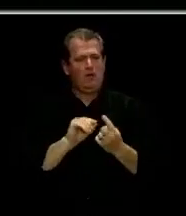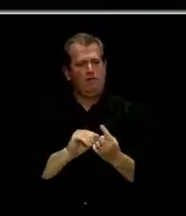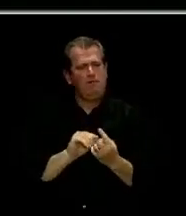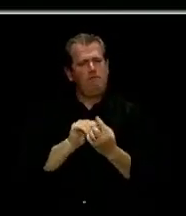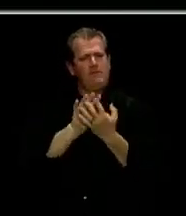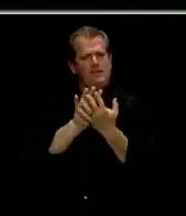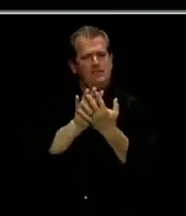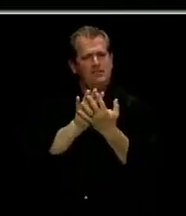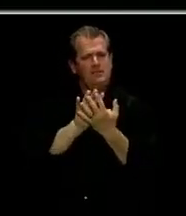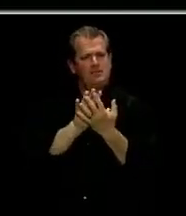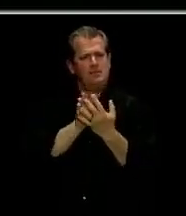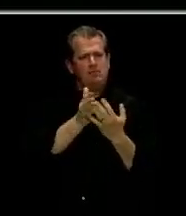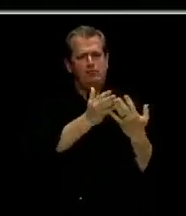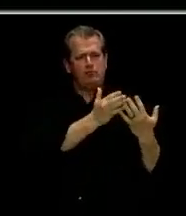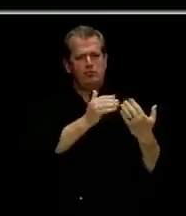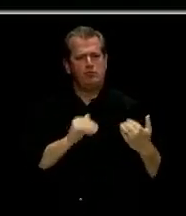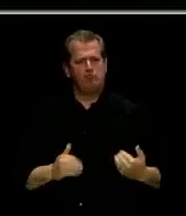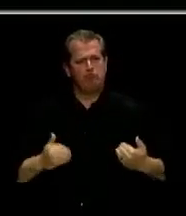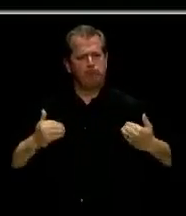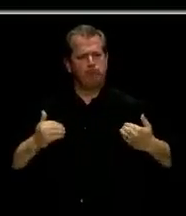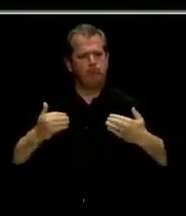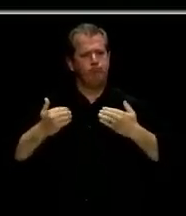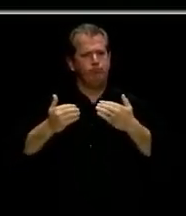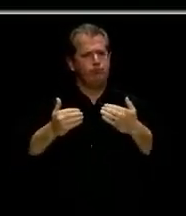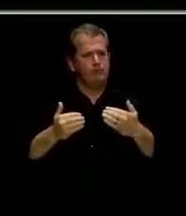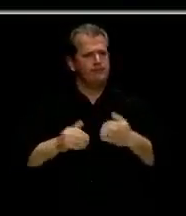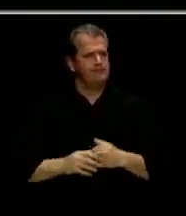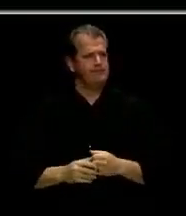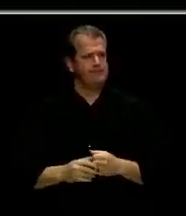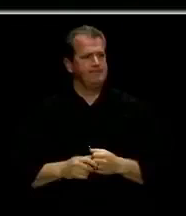here to help you along the way. Thank you.